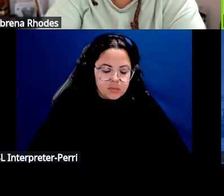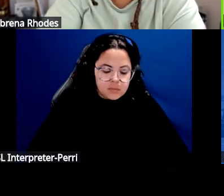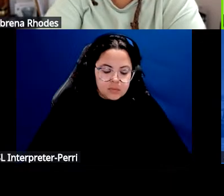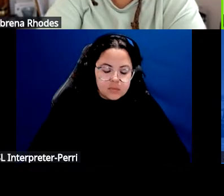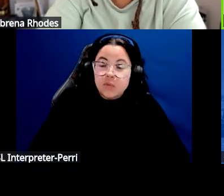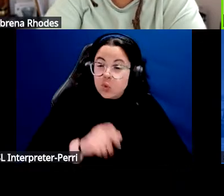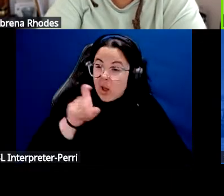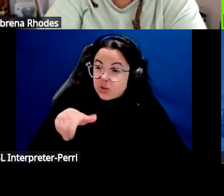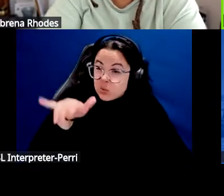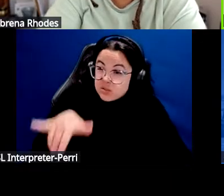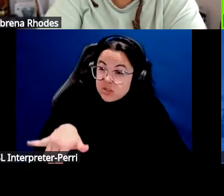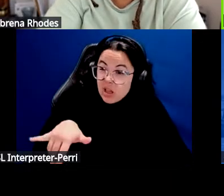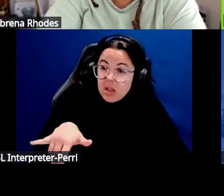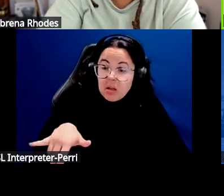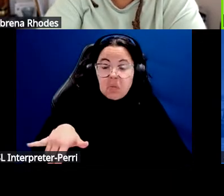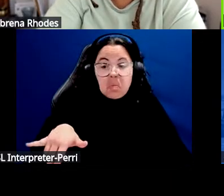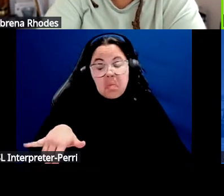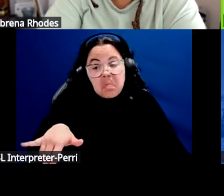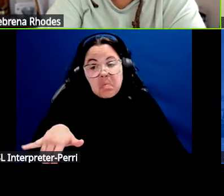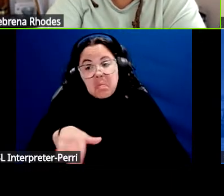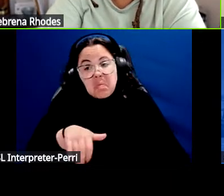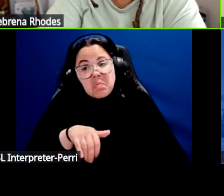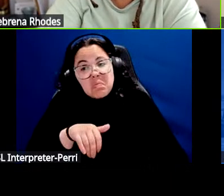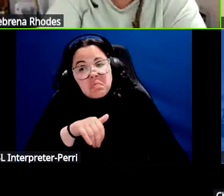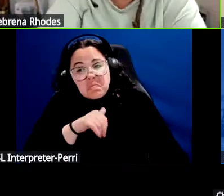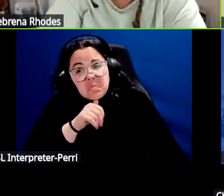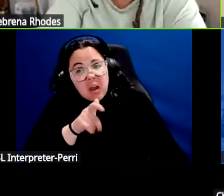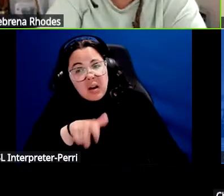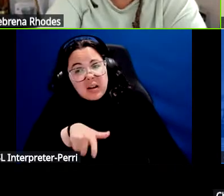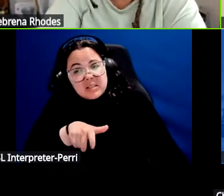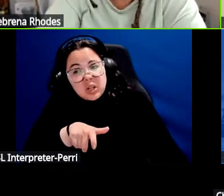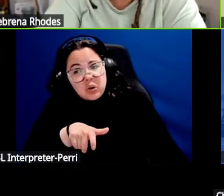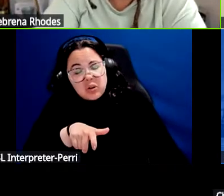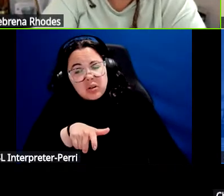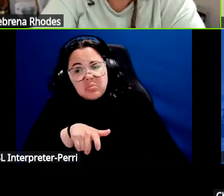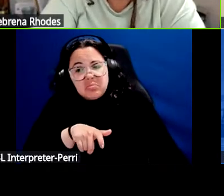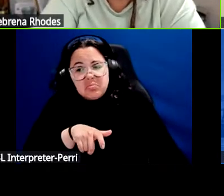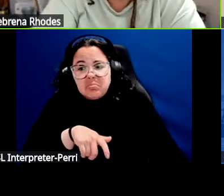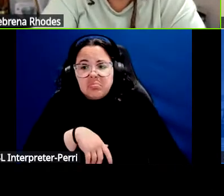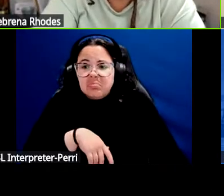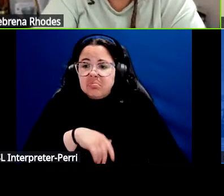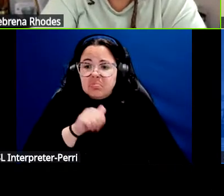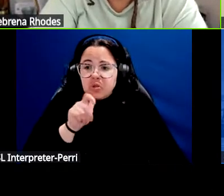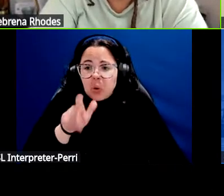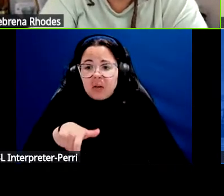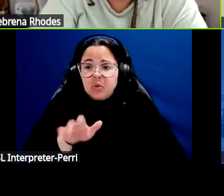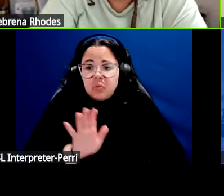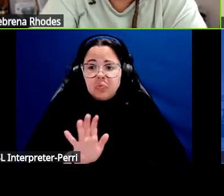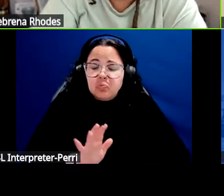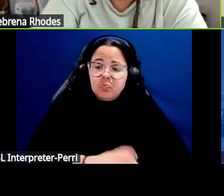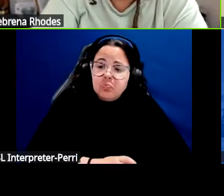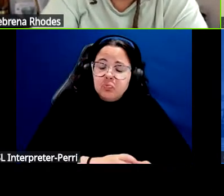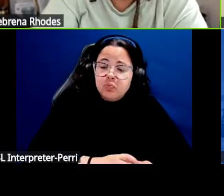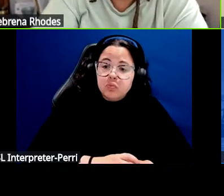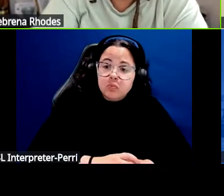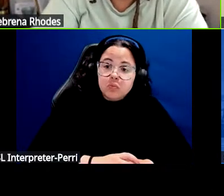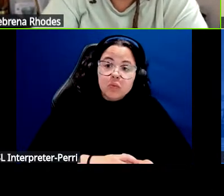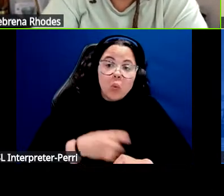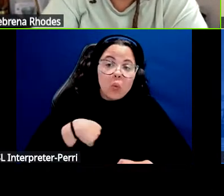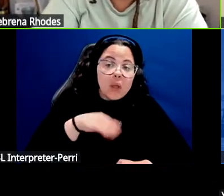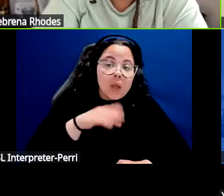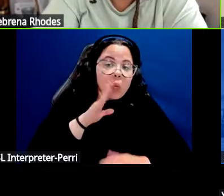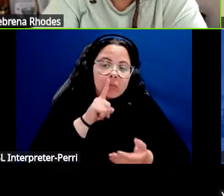Chairwoman, that's on you. I don't think it's necessary. Yeah, if it's not necessary, you don't have to. We'll make sure